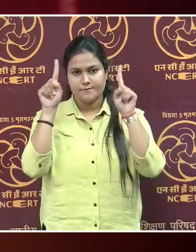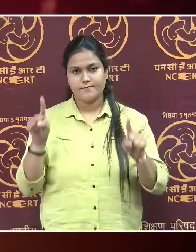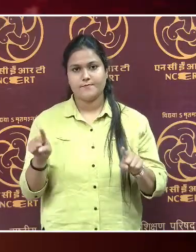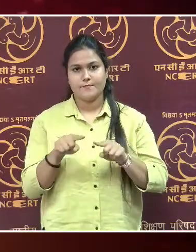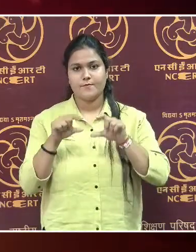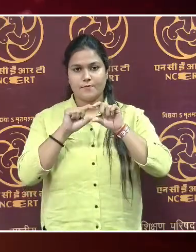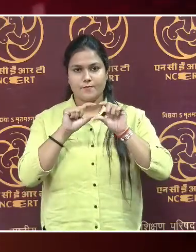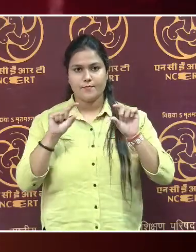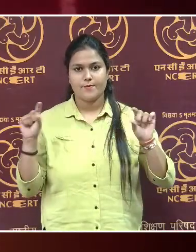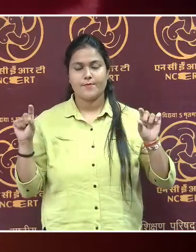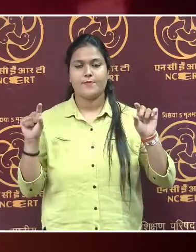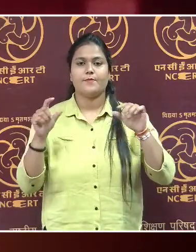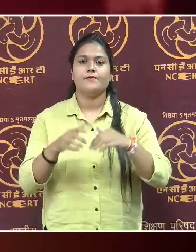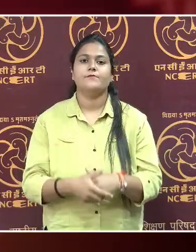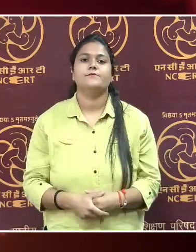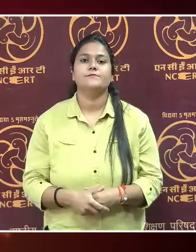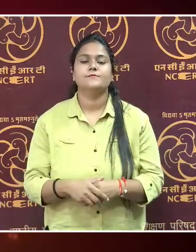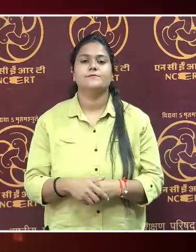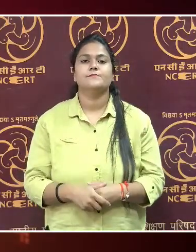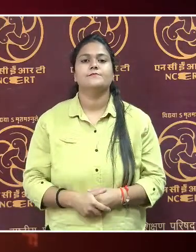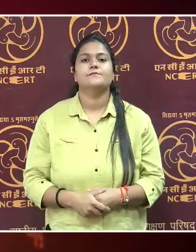is